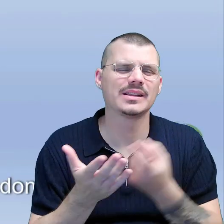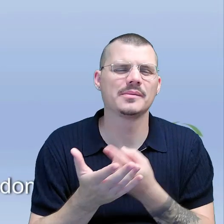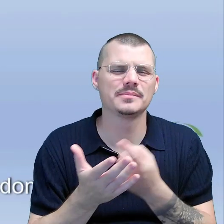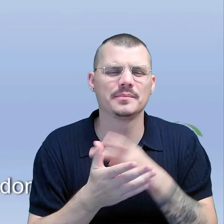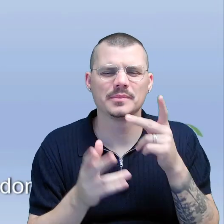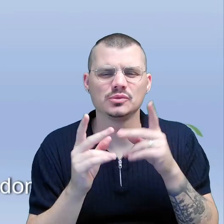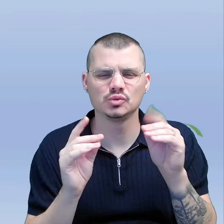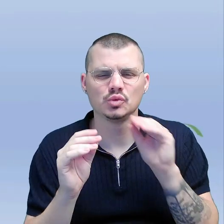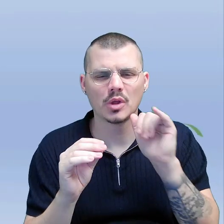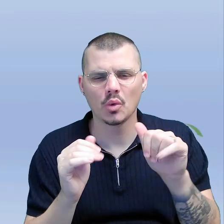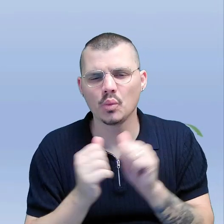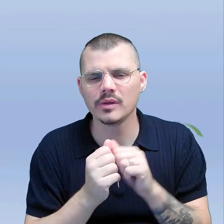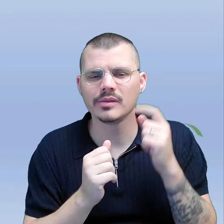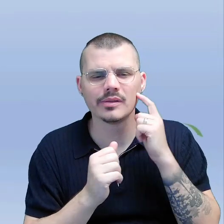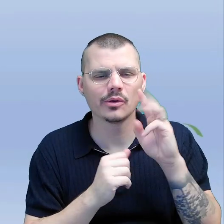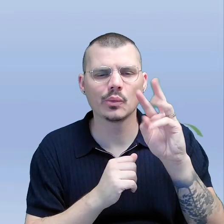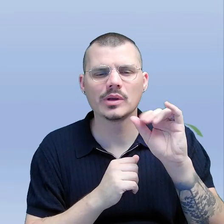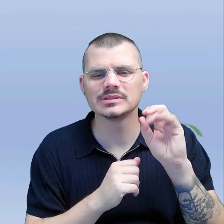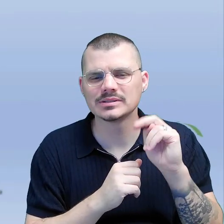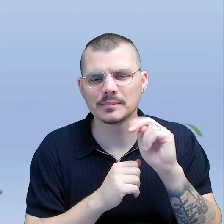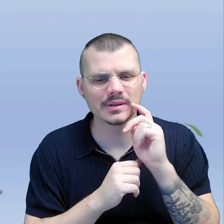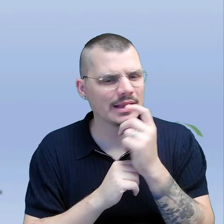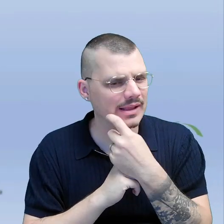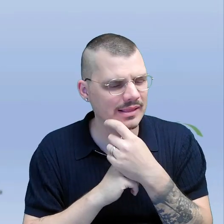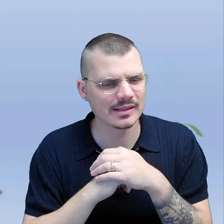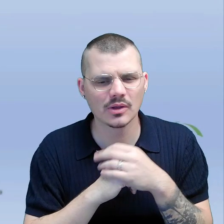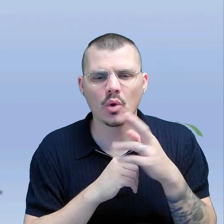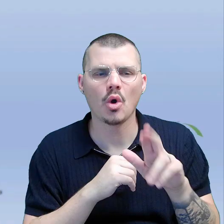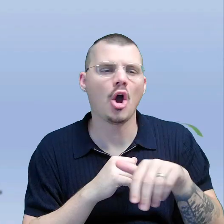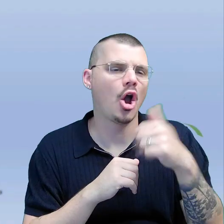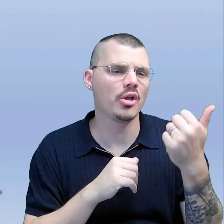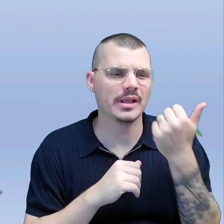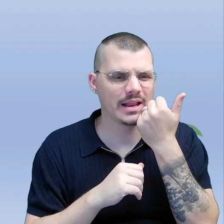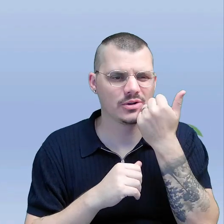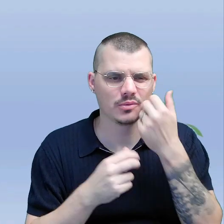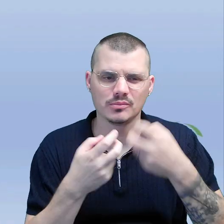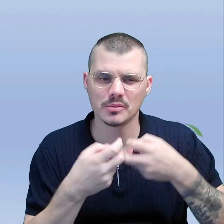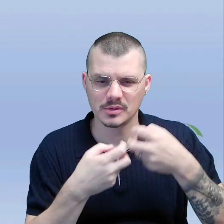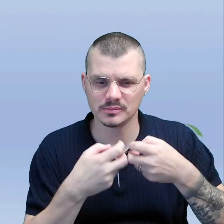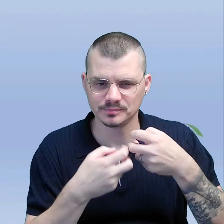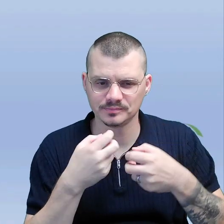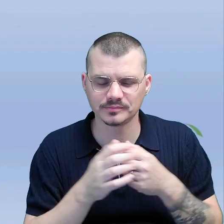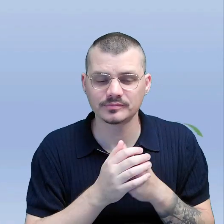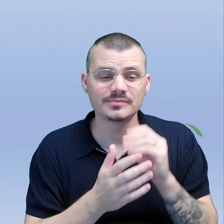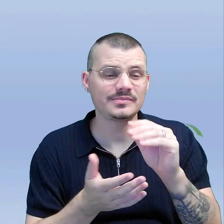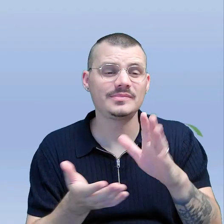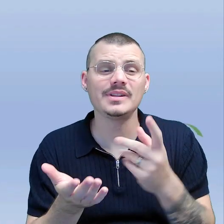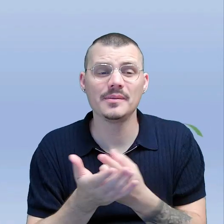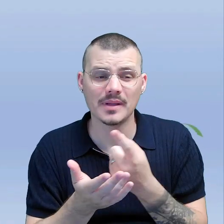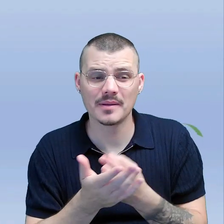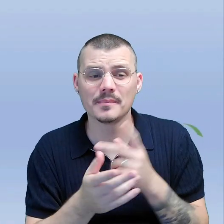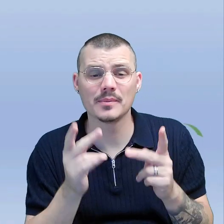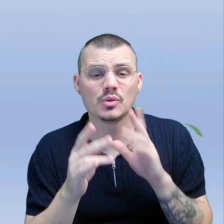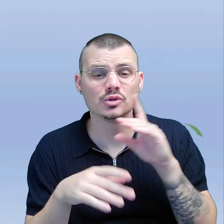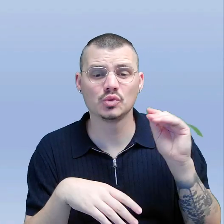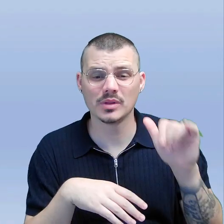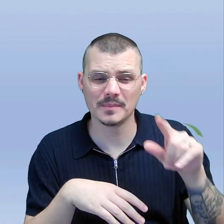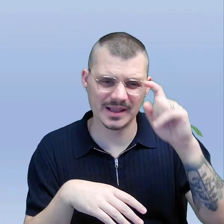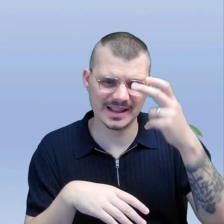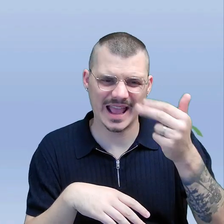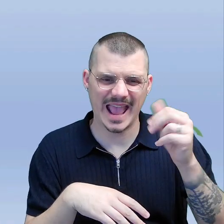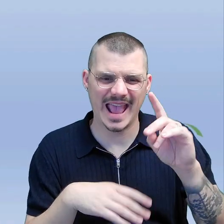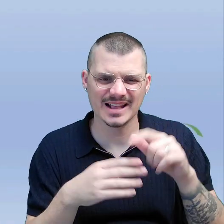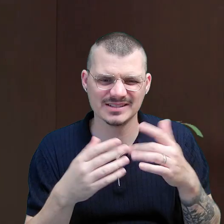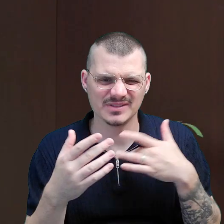do that when their wisdom teeth are coming in, or if they have other dental problems. And sometimes people do that because their hands